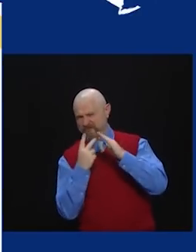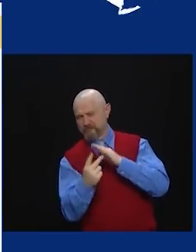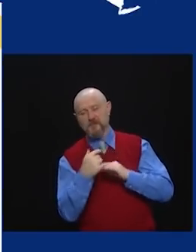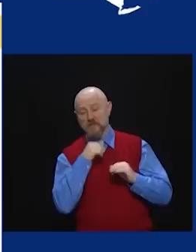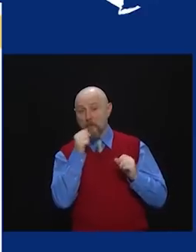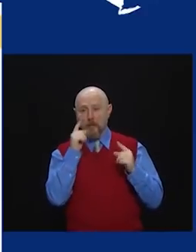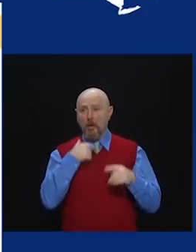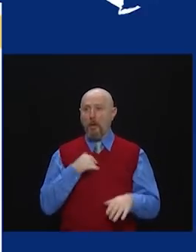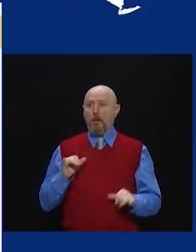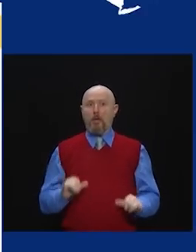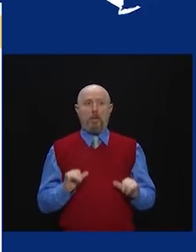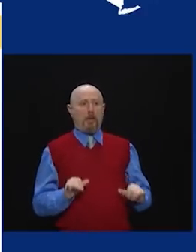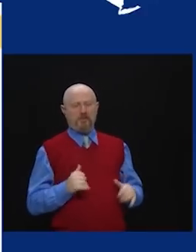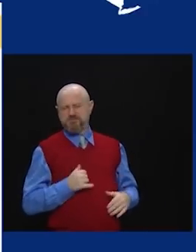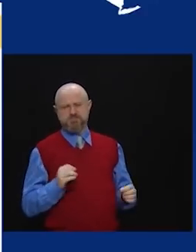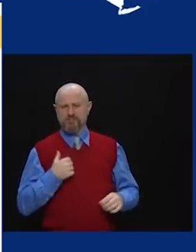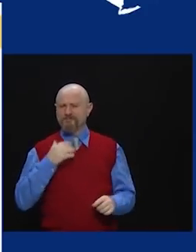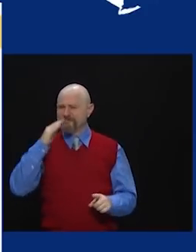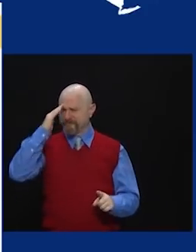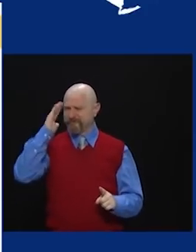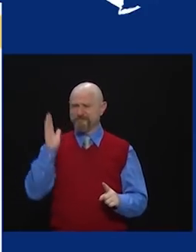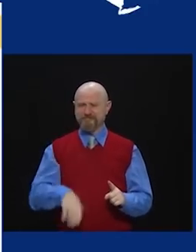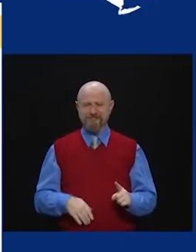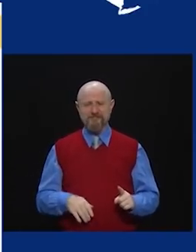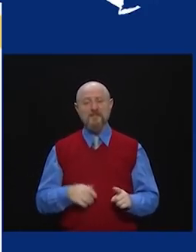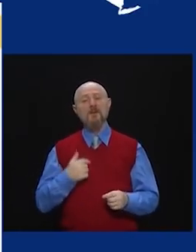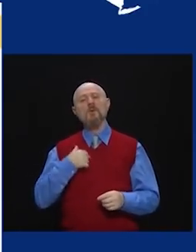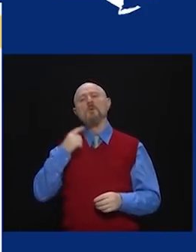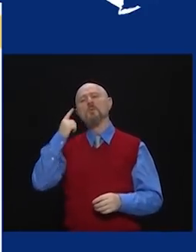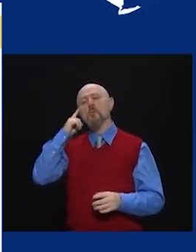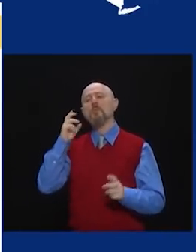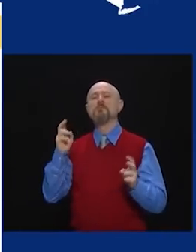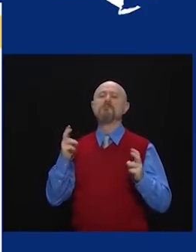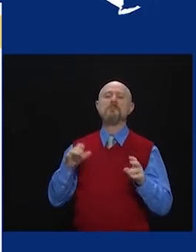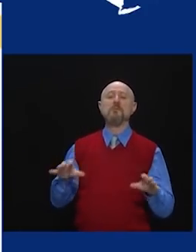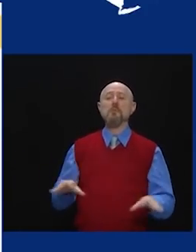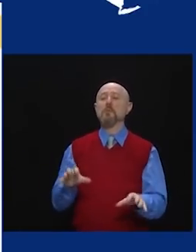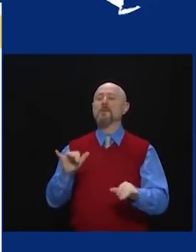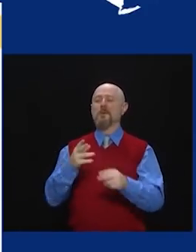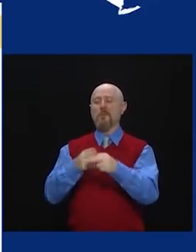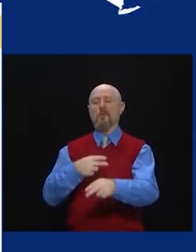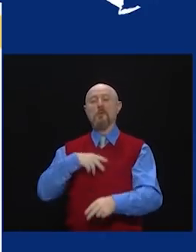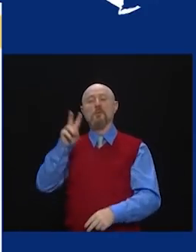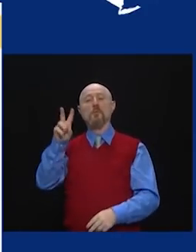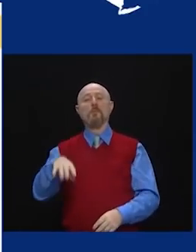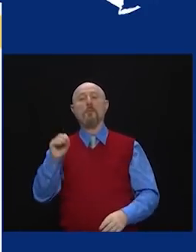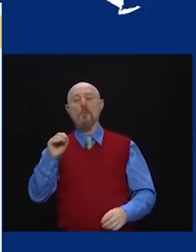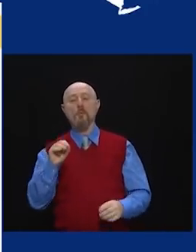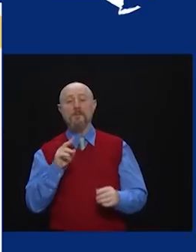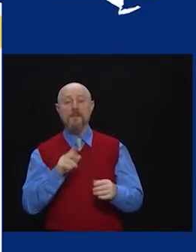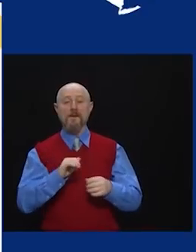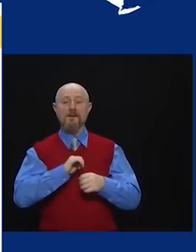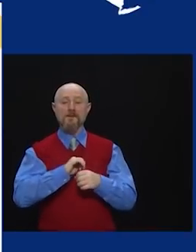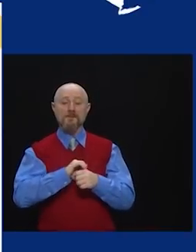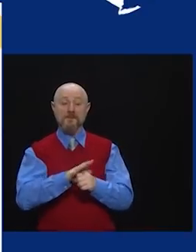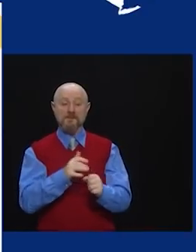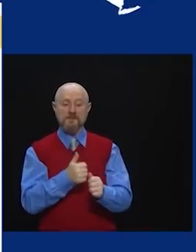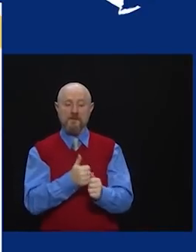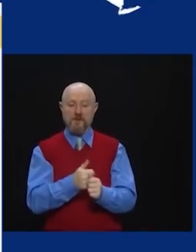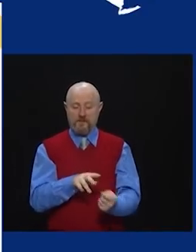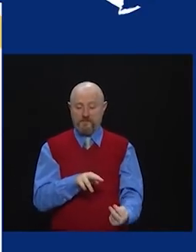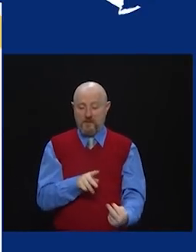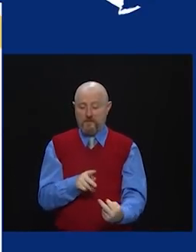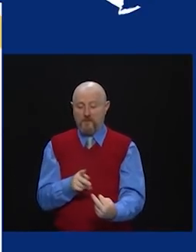what are we going to do? And why are we even doing it 2.0? Because the virus is changing so quickly. 1 month ago,